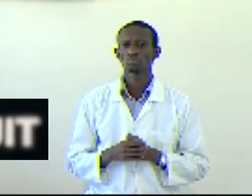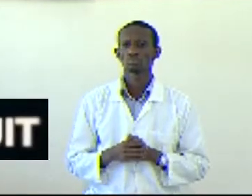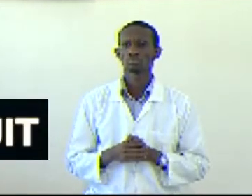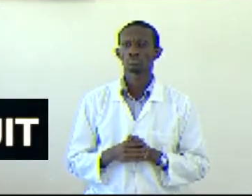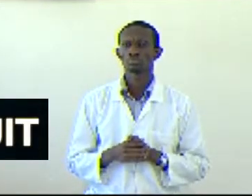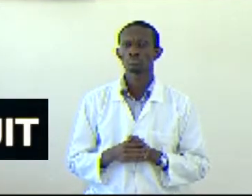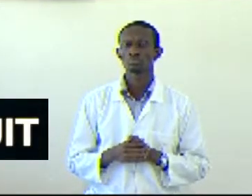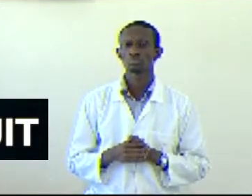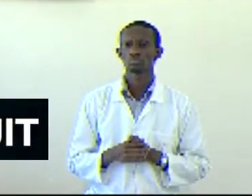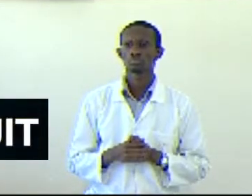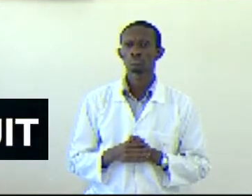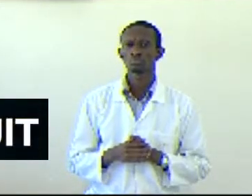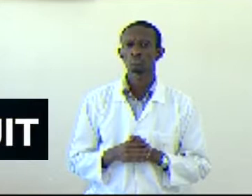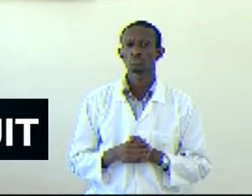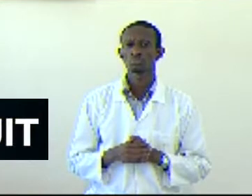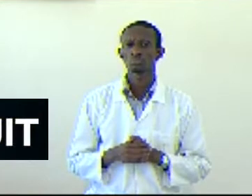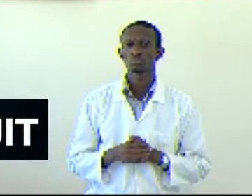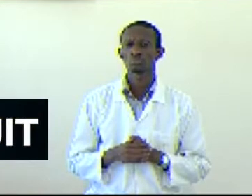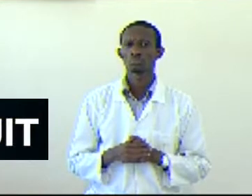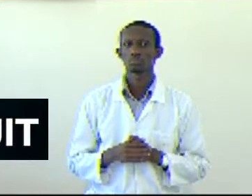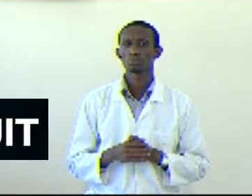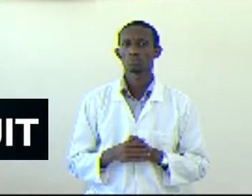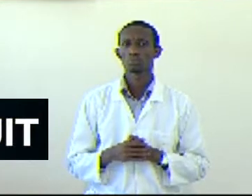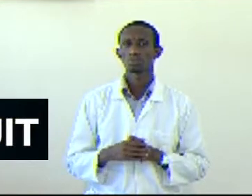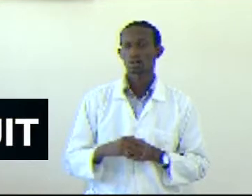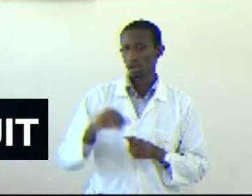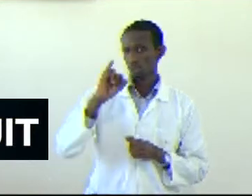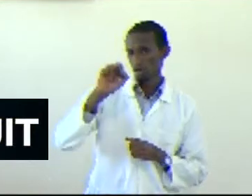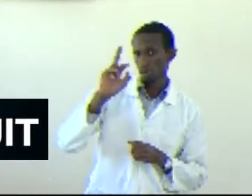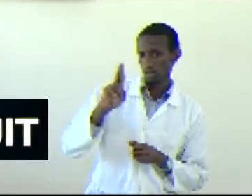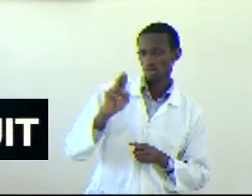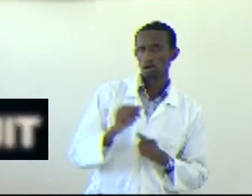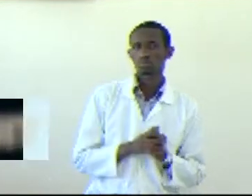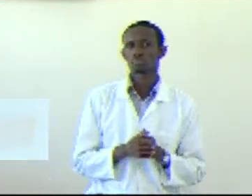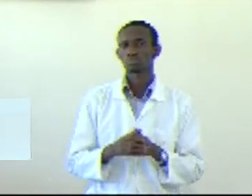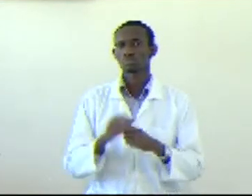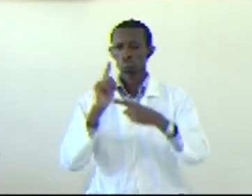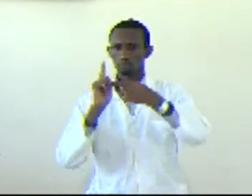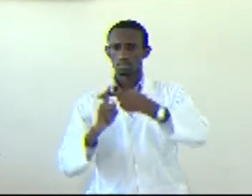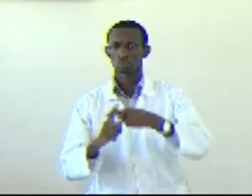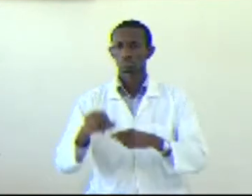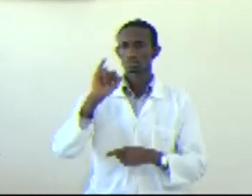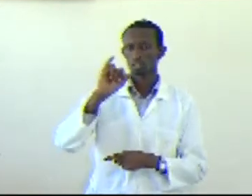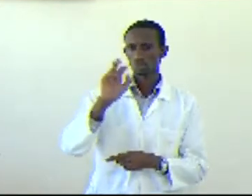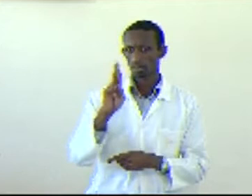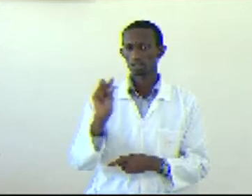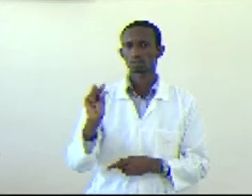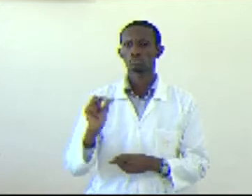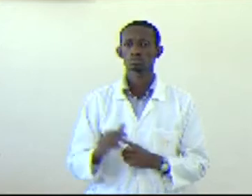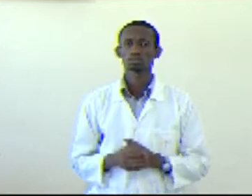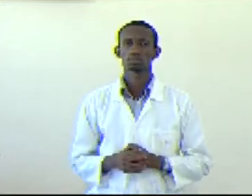to the current times R plus current times this one. So please, we